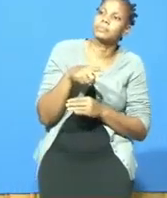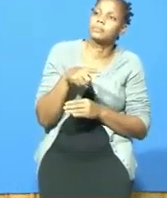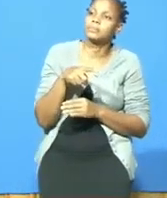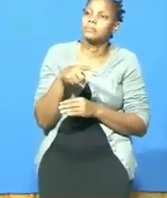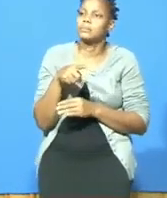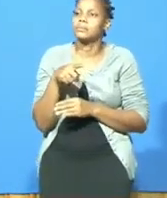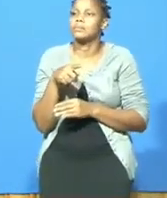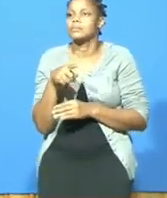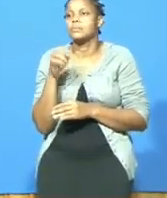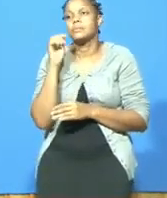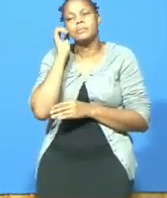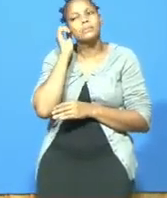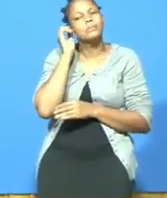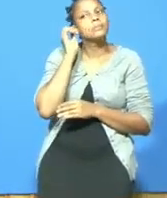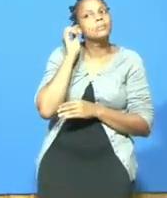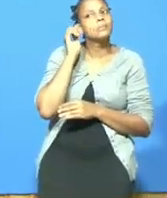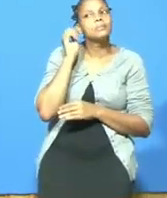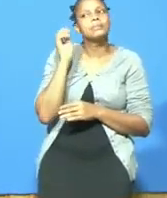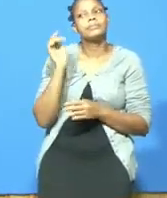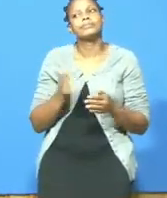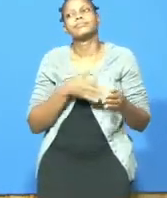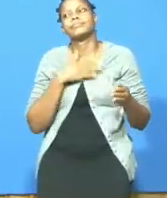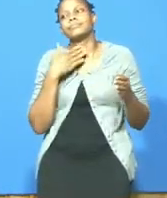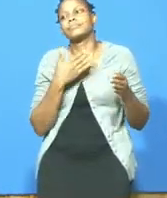Will you come to Him now?